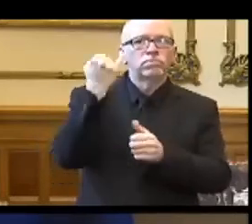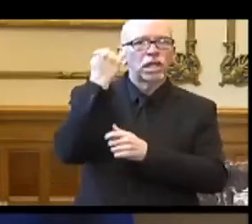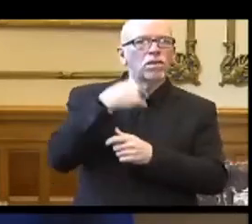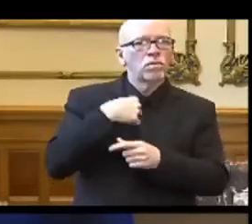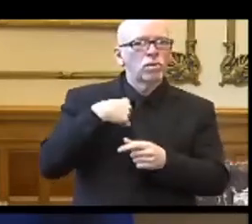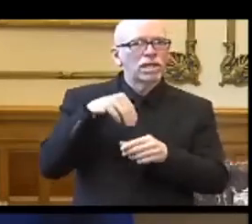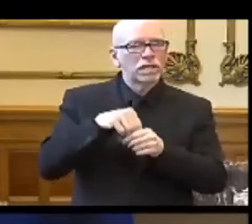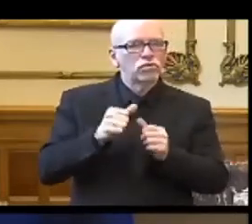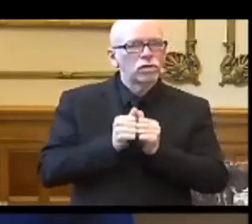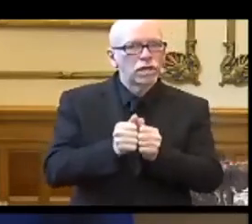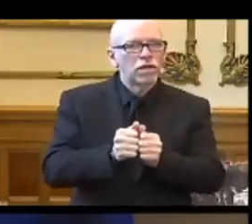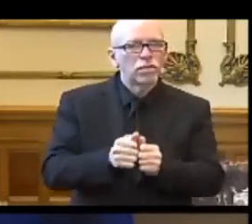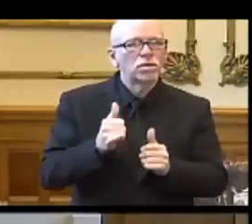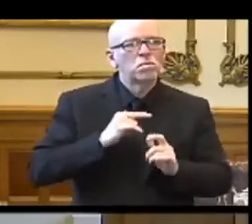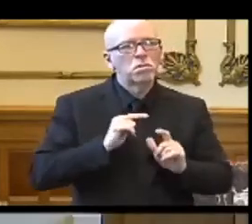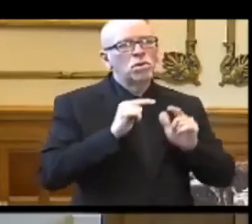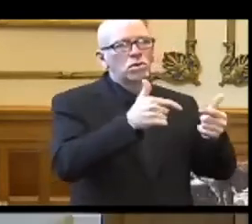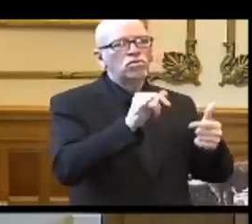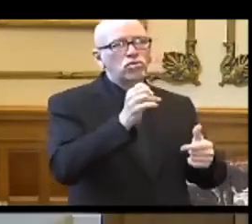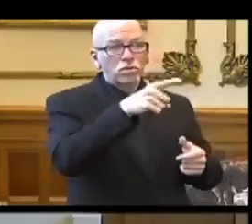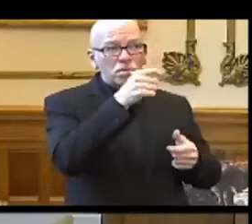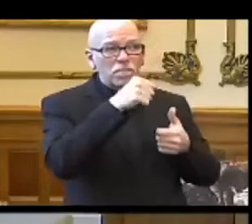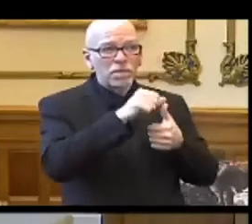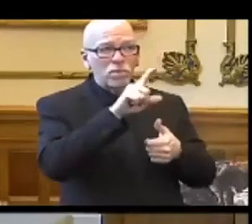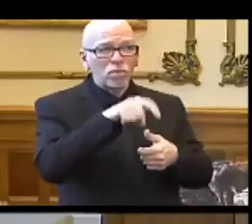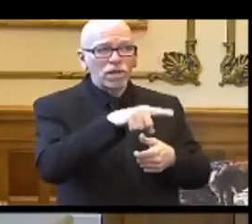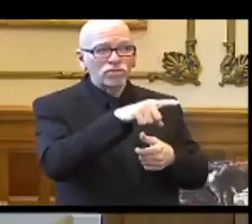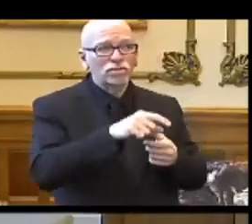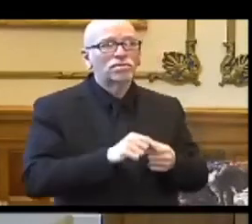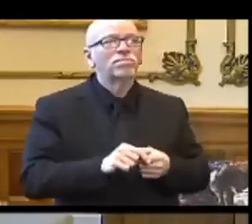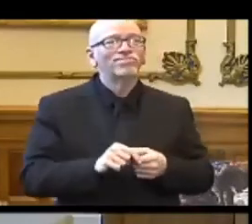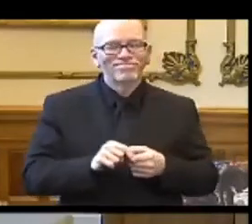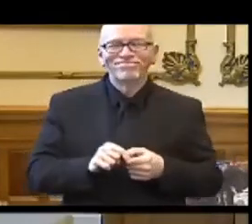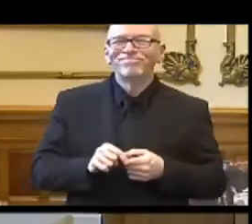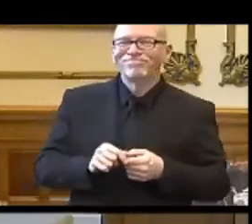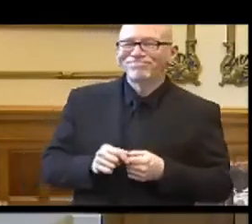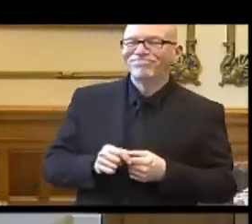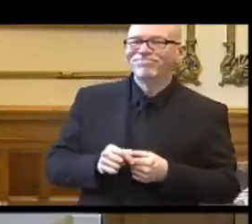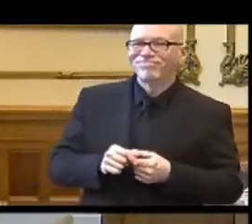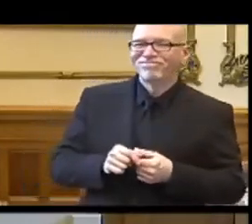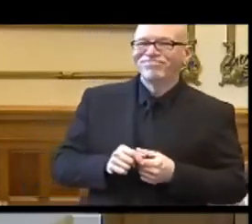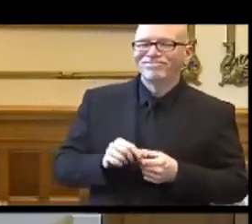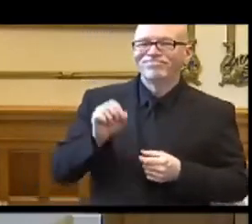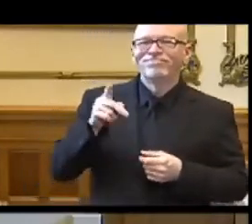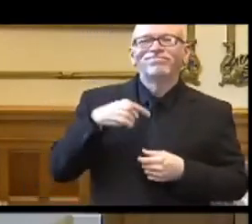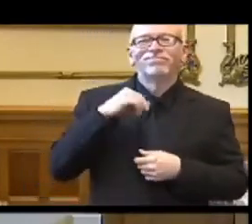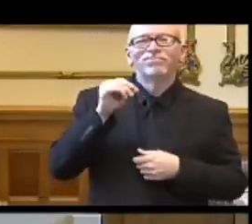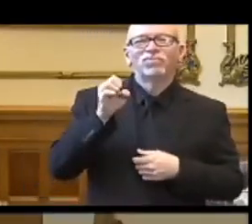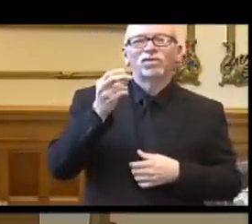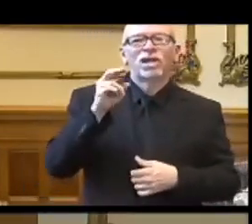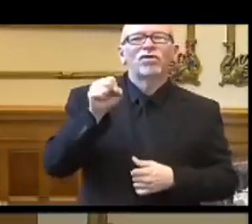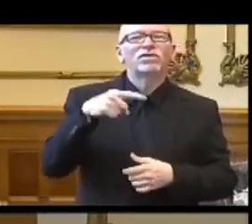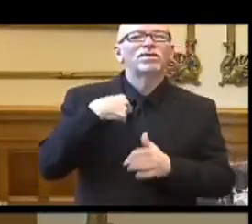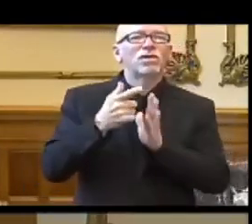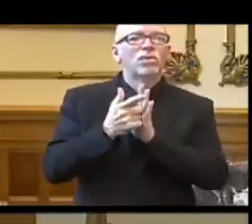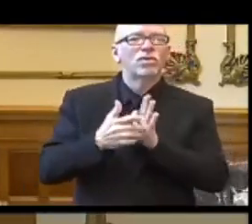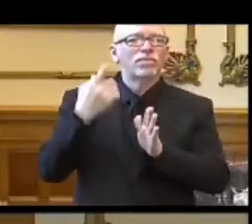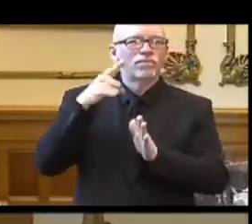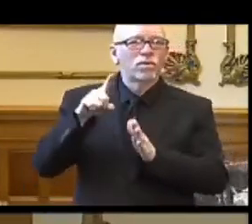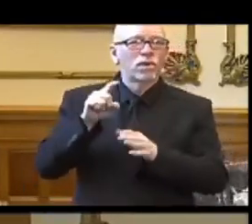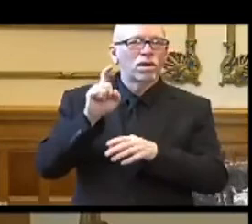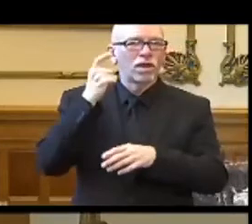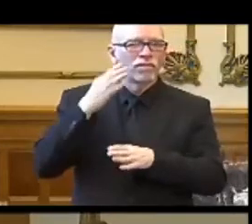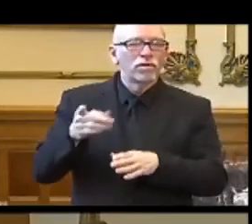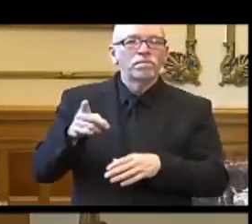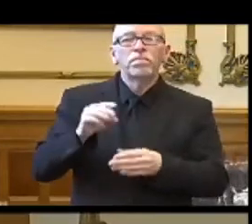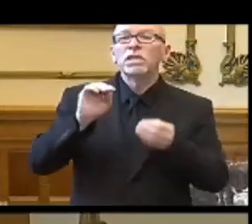this together. And with that, Joe, I hope you remember the question that he posed. I do. Okay. Joe Herons, General Counsel for the Governor. So